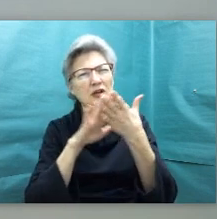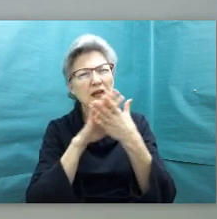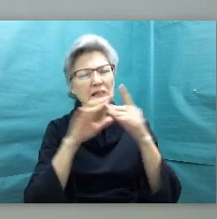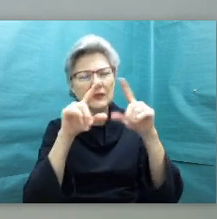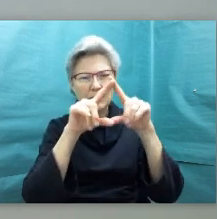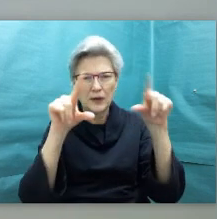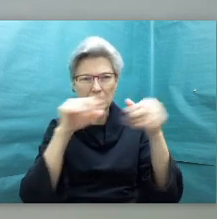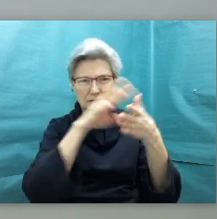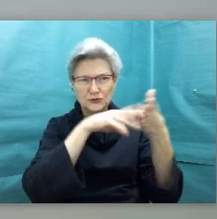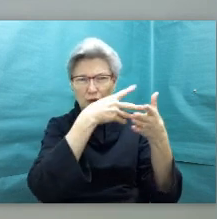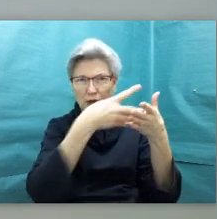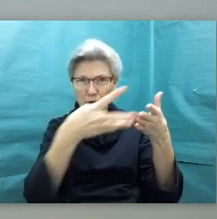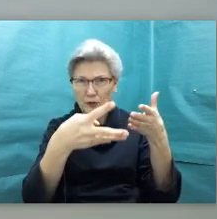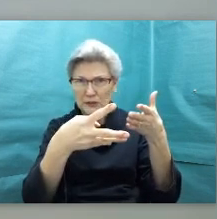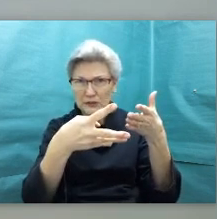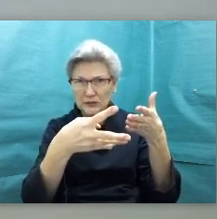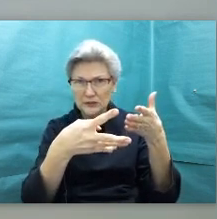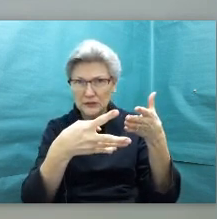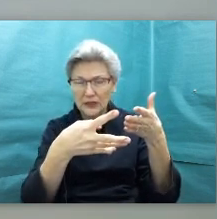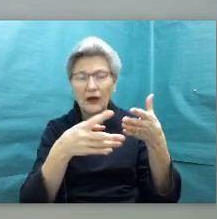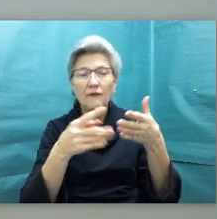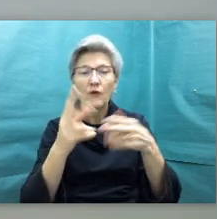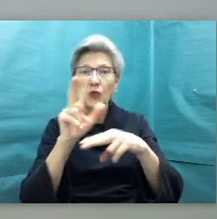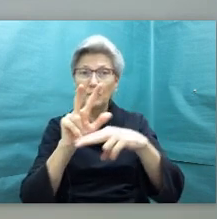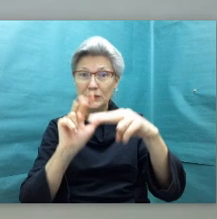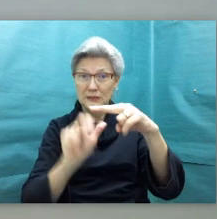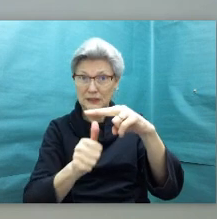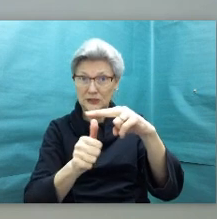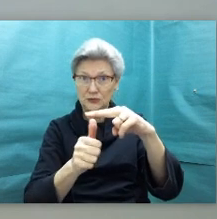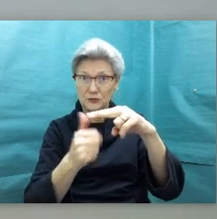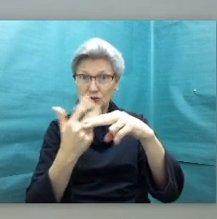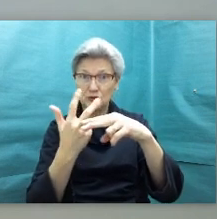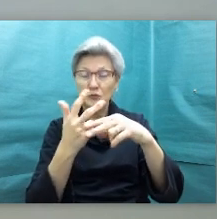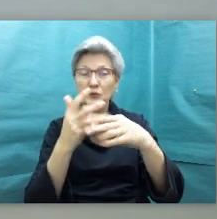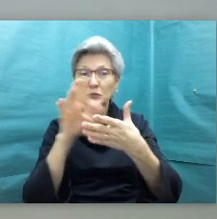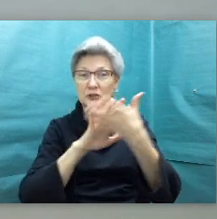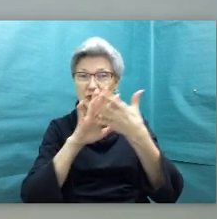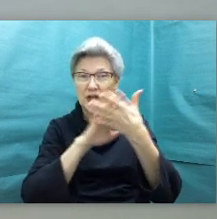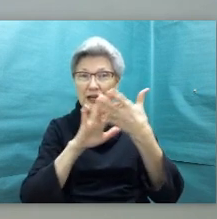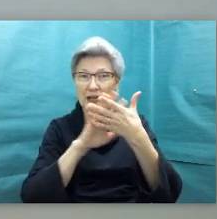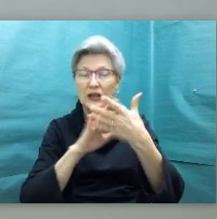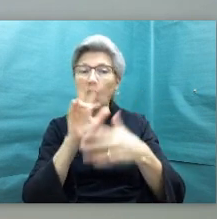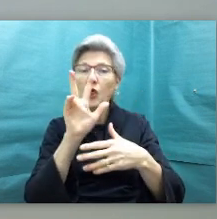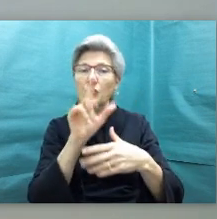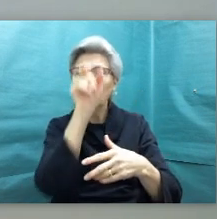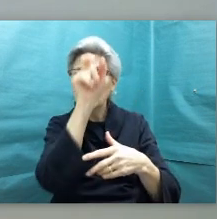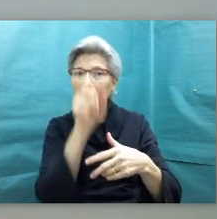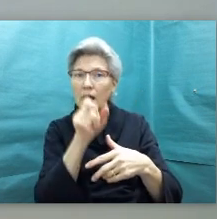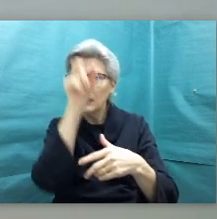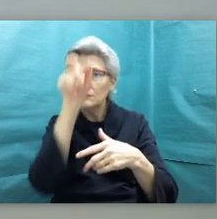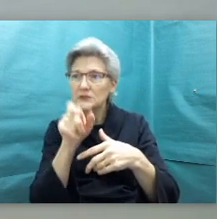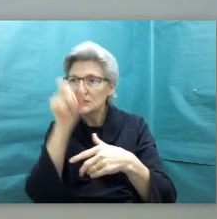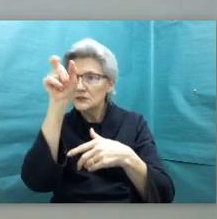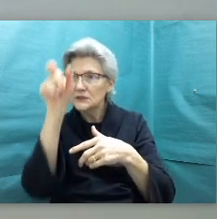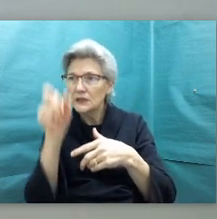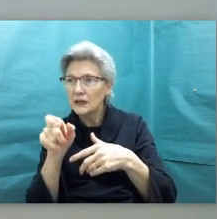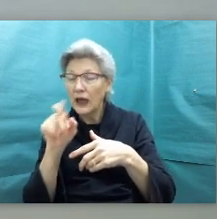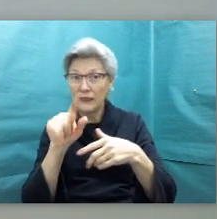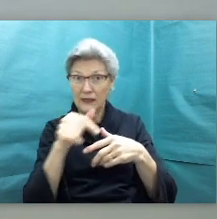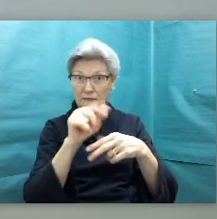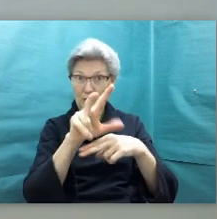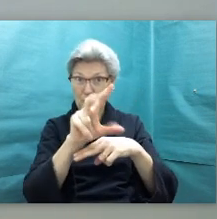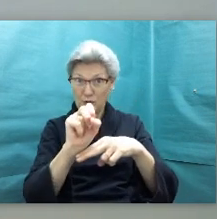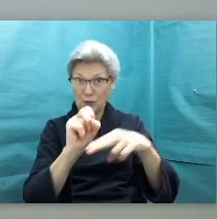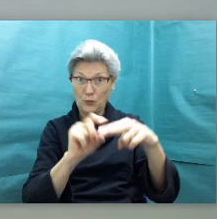grids and our hundreds grids, for 3/10 we would shade in 3 columns, and we would do the same thing for 30/100,